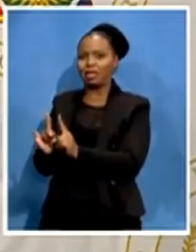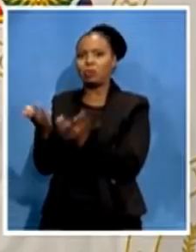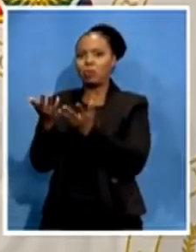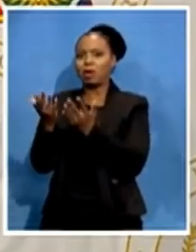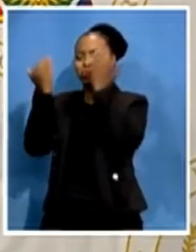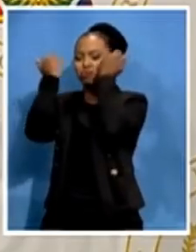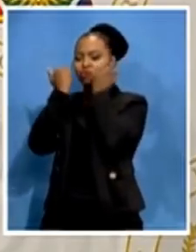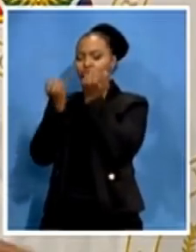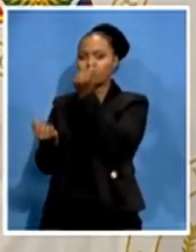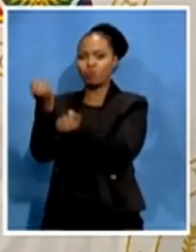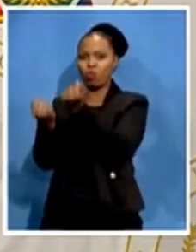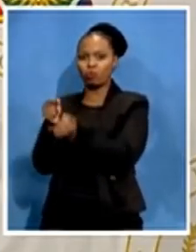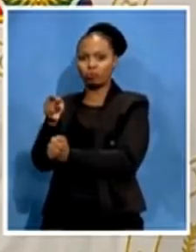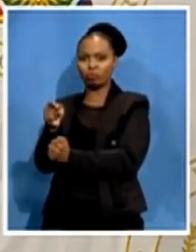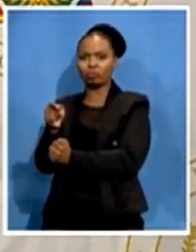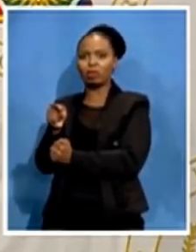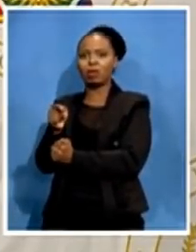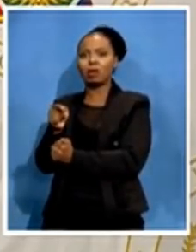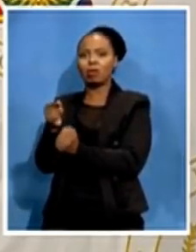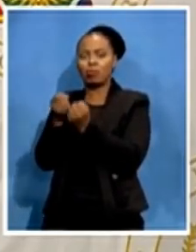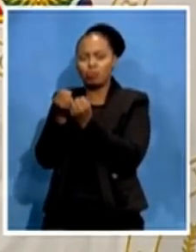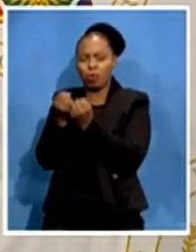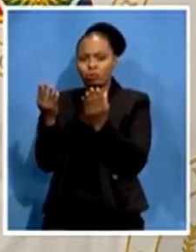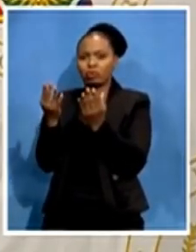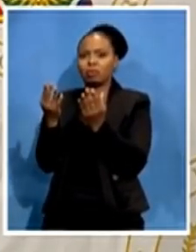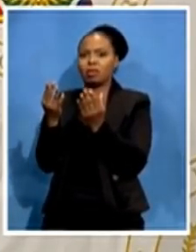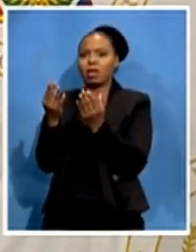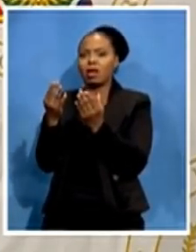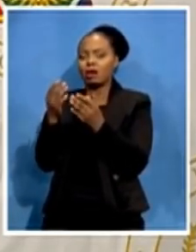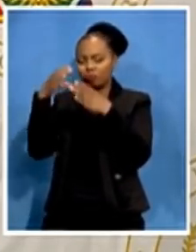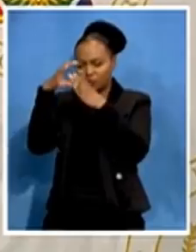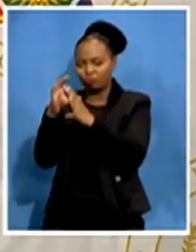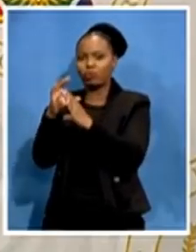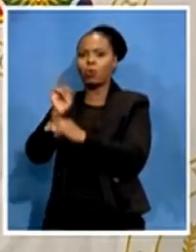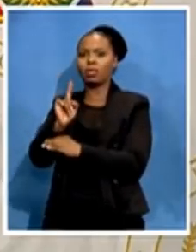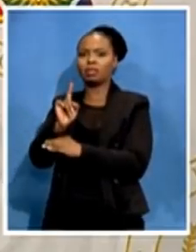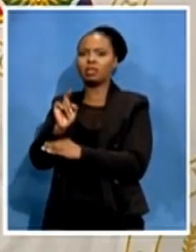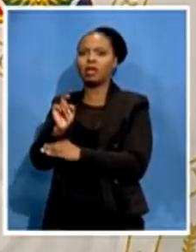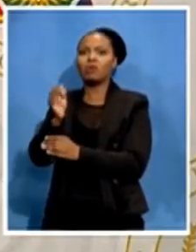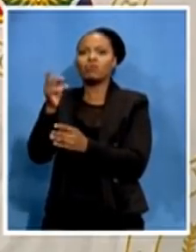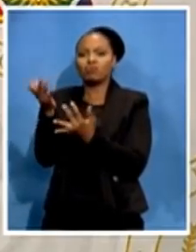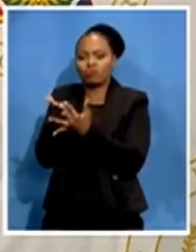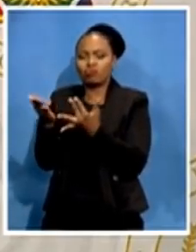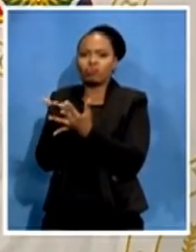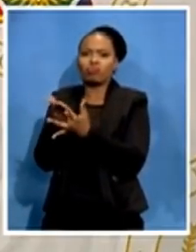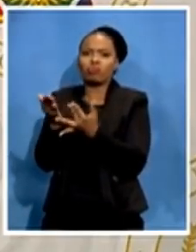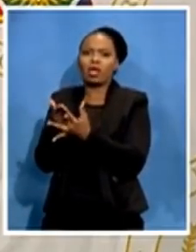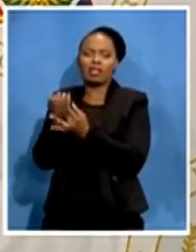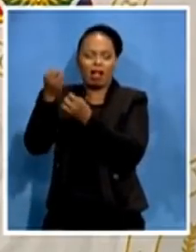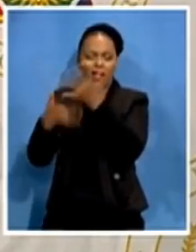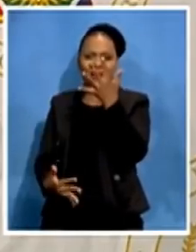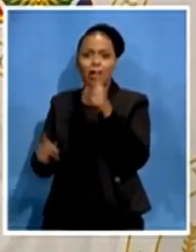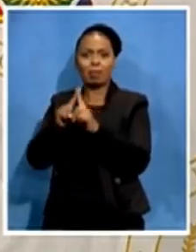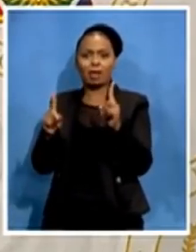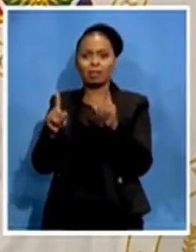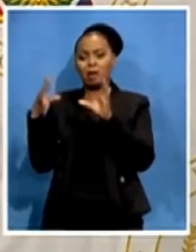It's almost about trials there. And they have not been able to cope with the workload all along. Just imagine what the impact